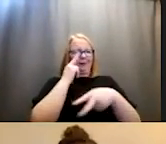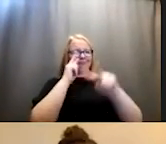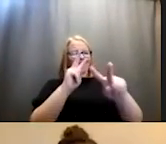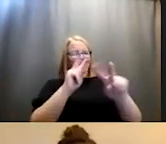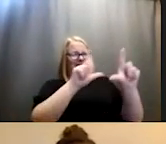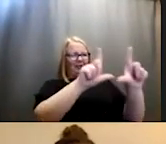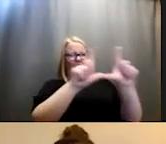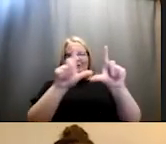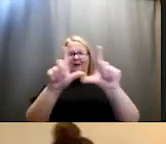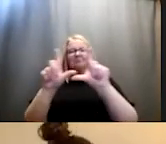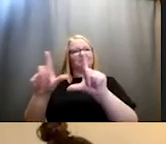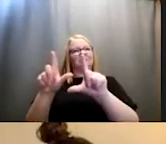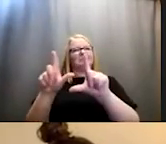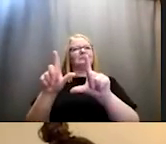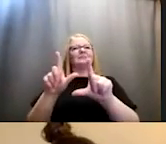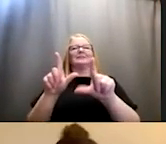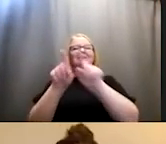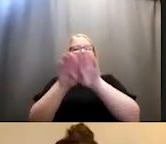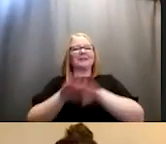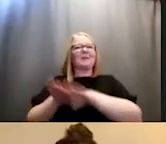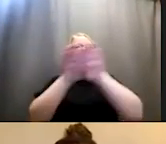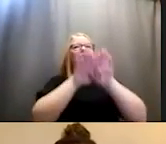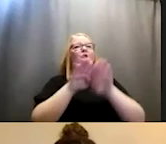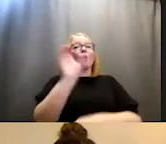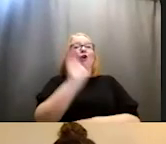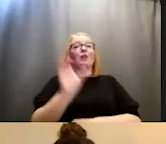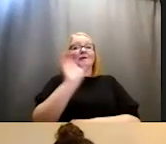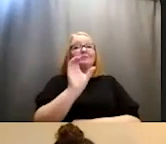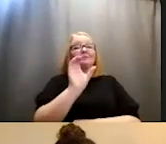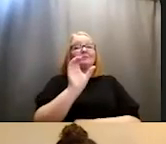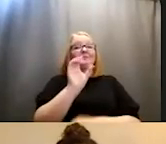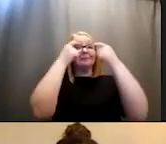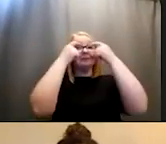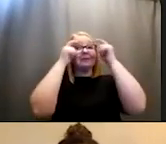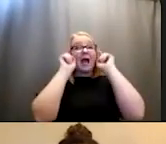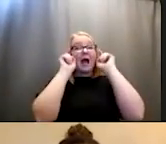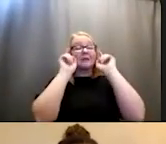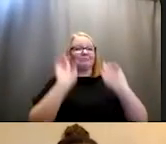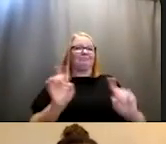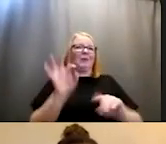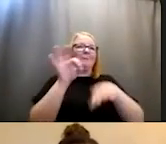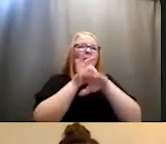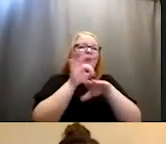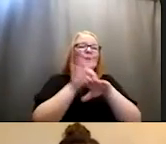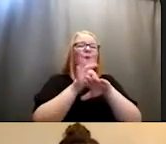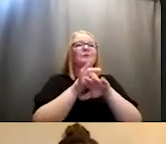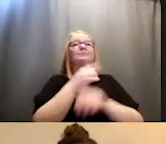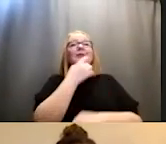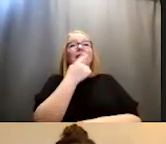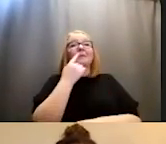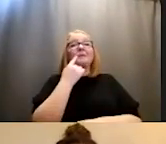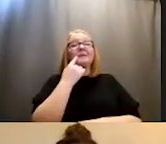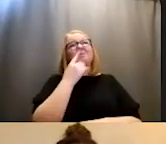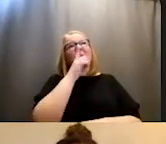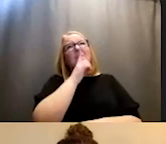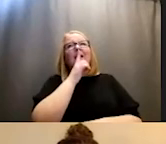these is that there's a very considered colour palette. The eyeshadow is predominantly blue. The lipstick is predominantly pink or red.